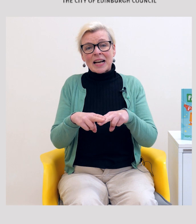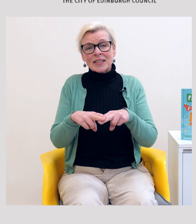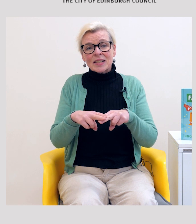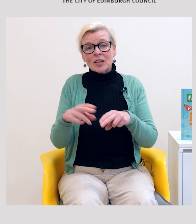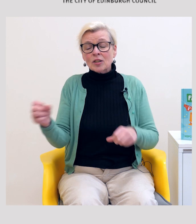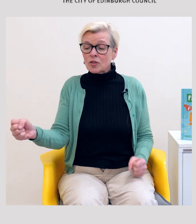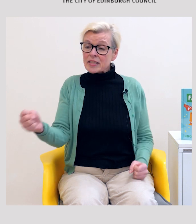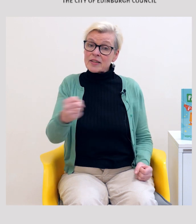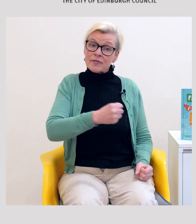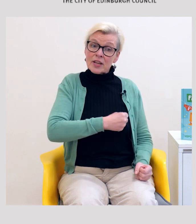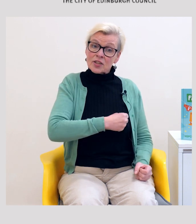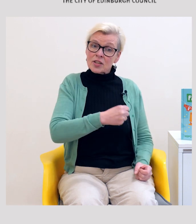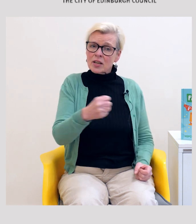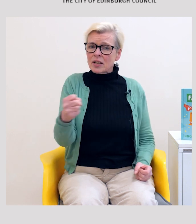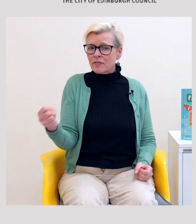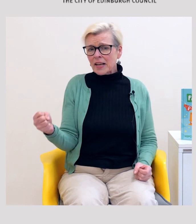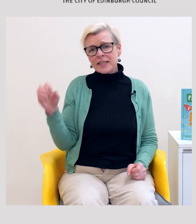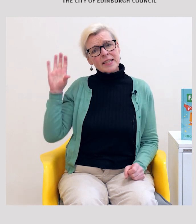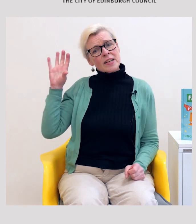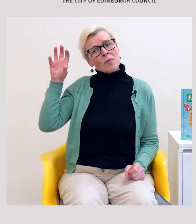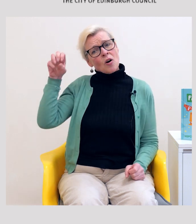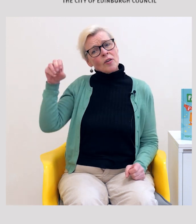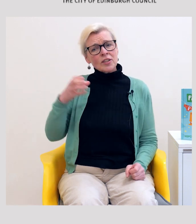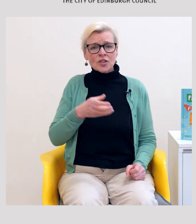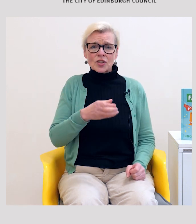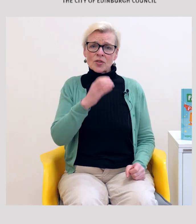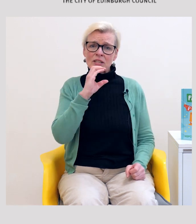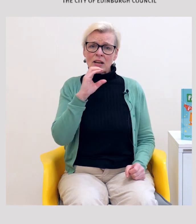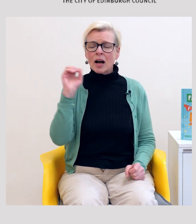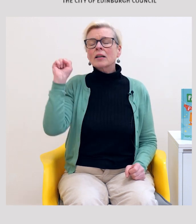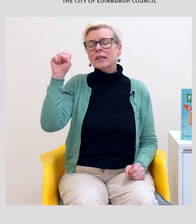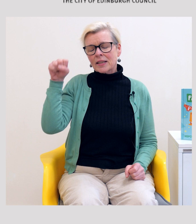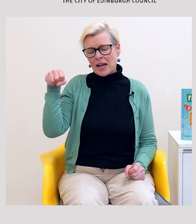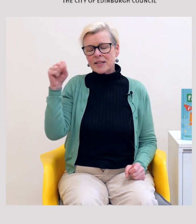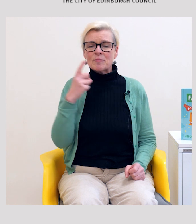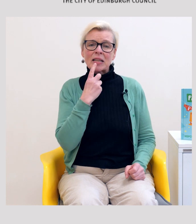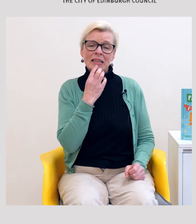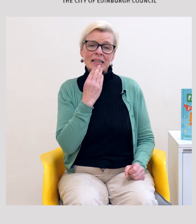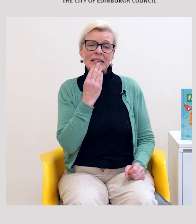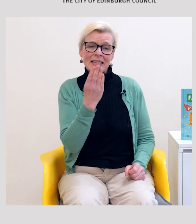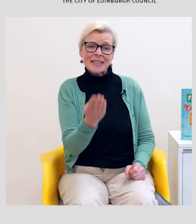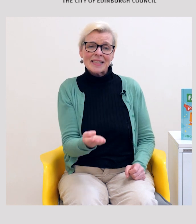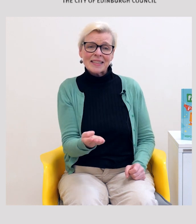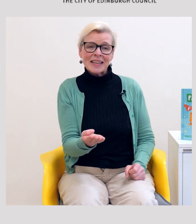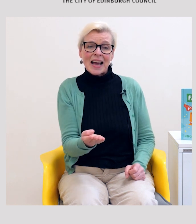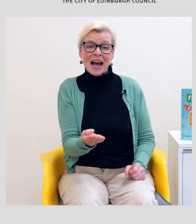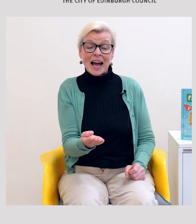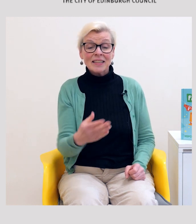Dino Dad looks in the fridge. Fancy some orange juice? Yes,